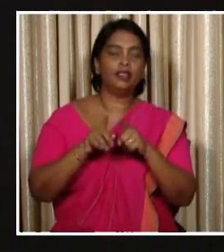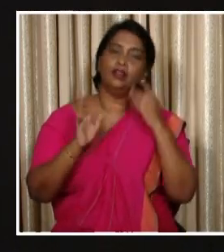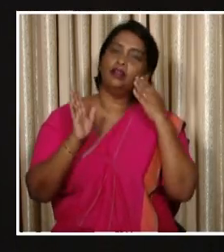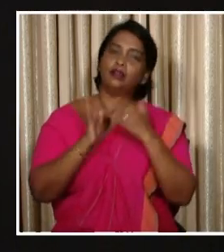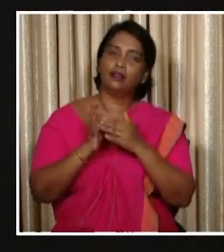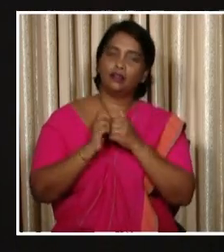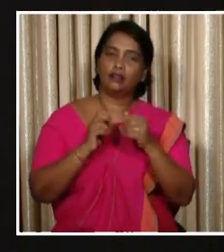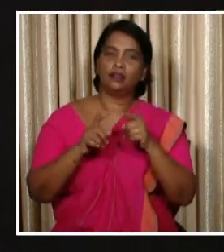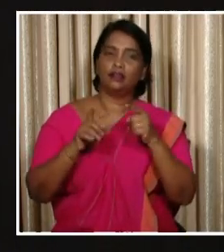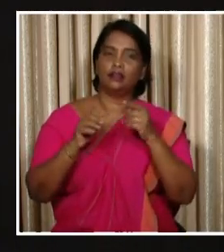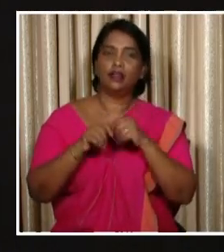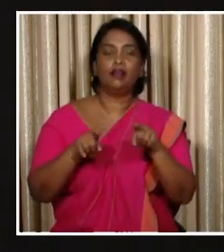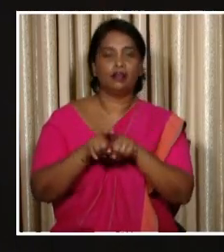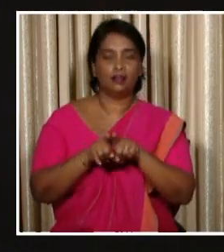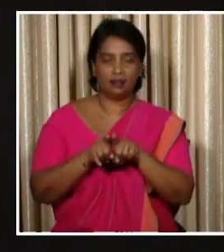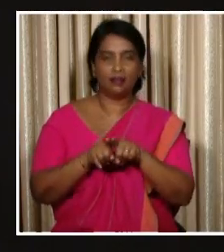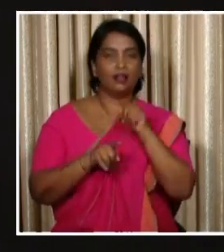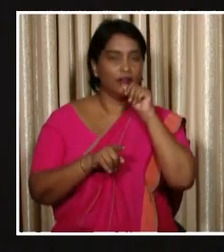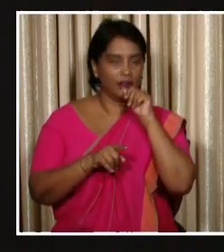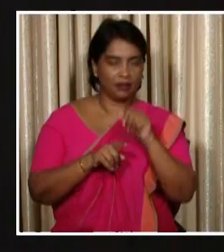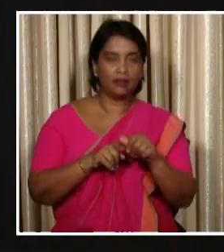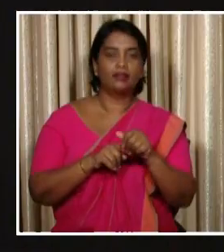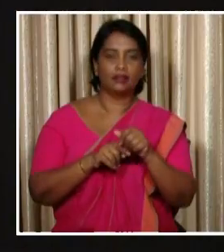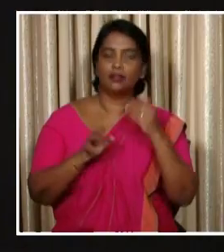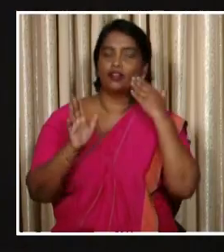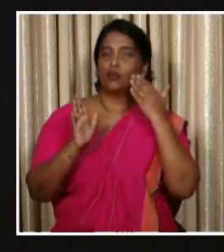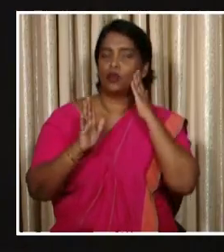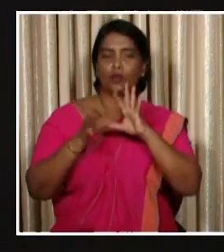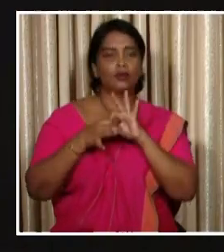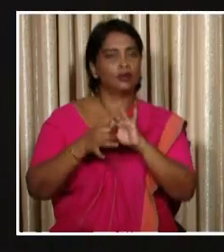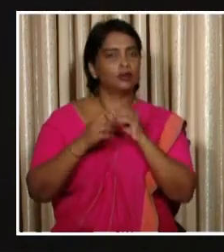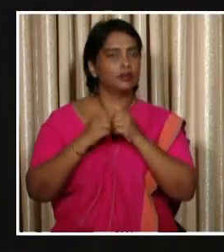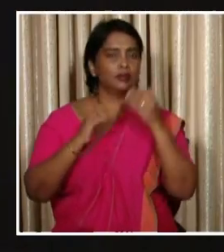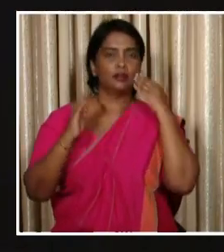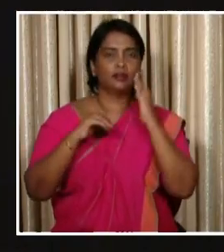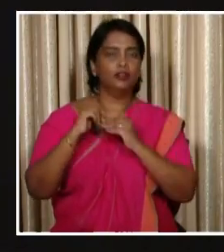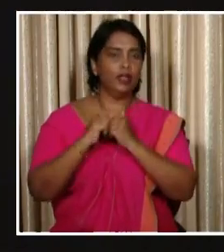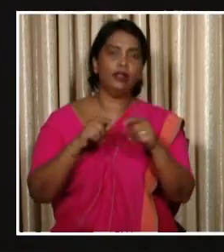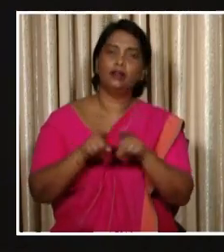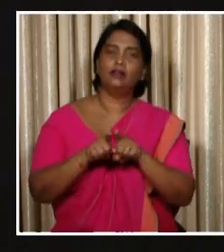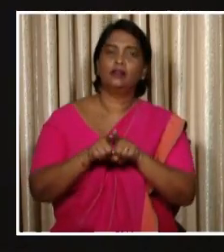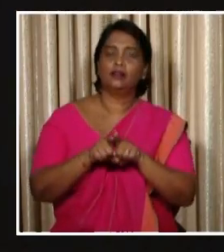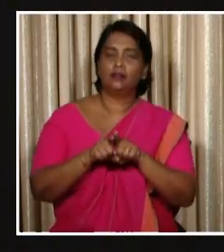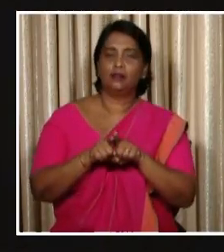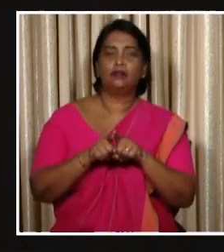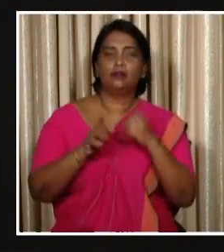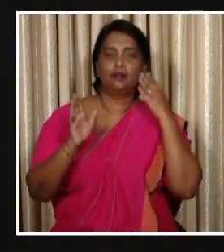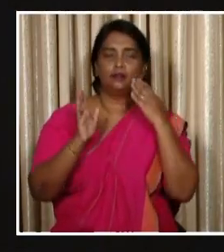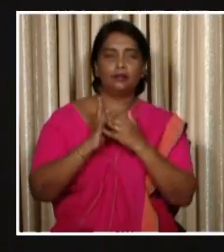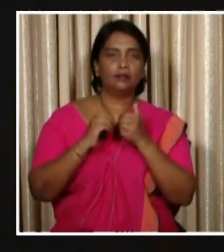in order to attract investments to Sri Lanka. Investments, let it be the local investments, the foreign